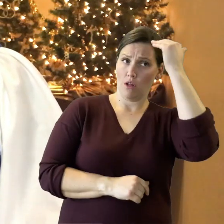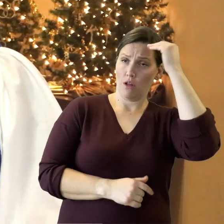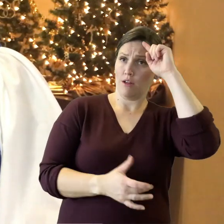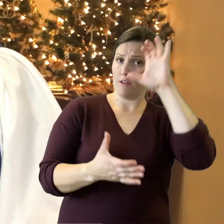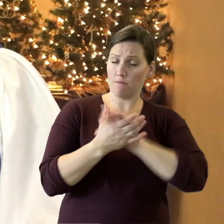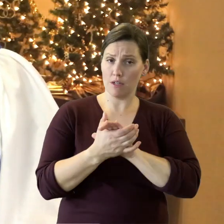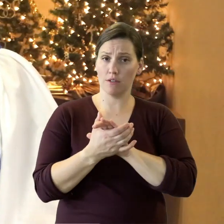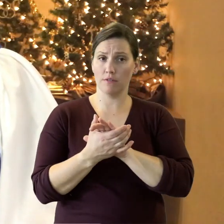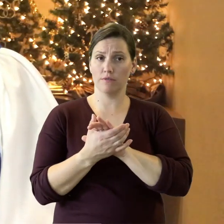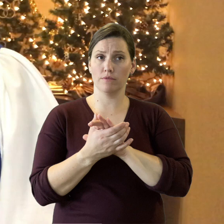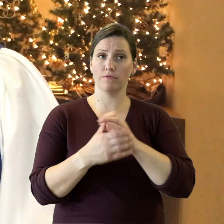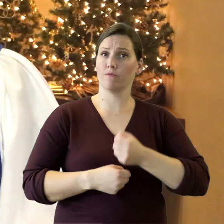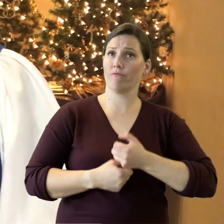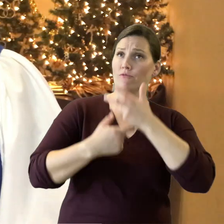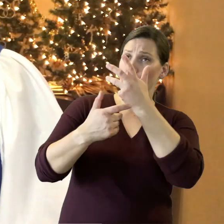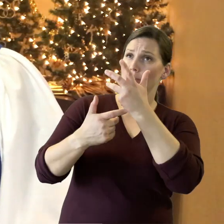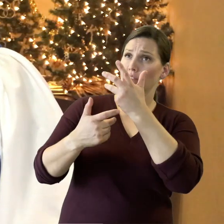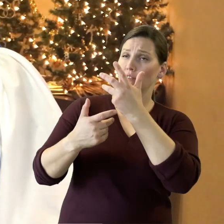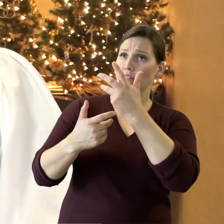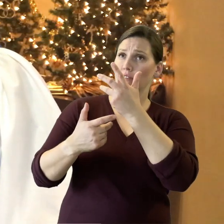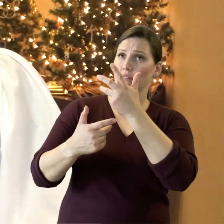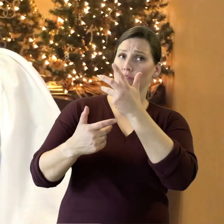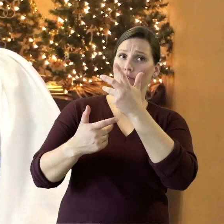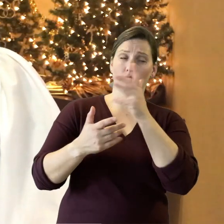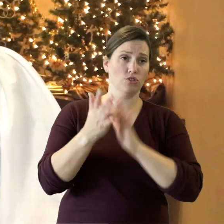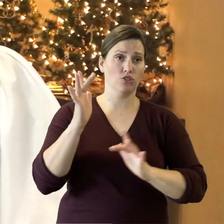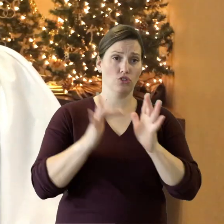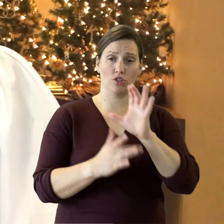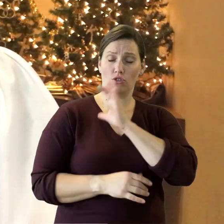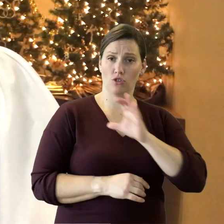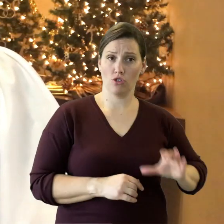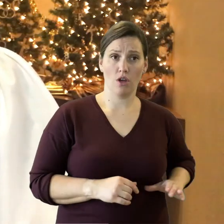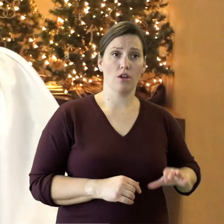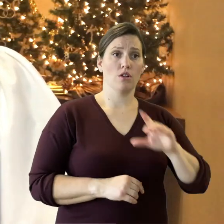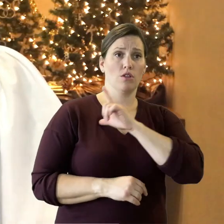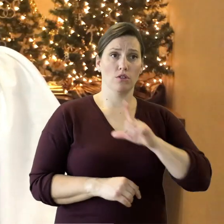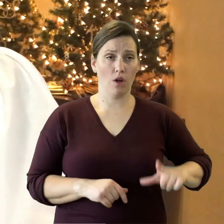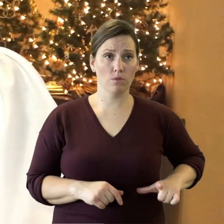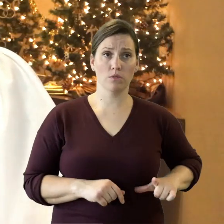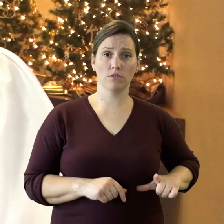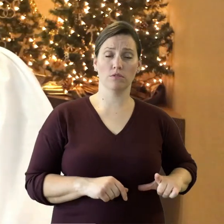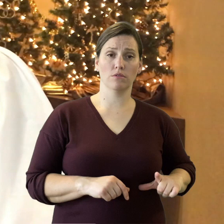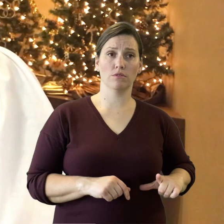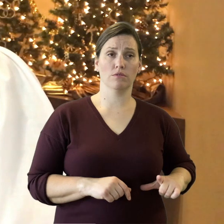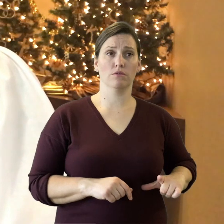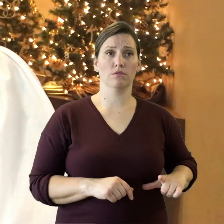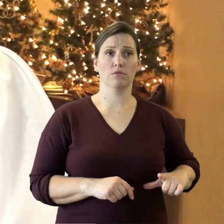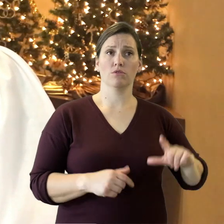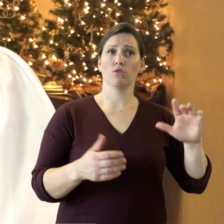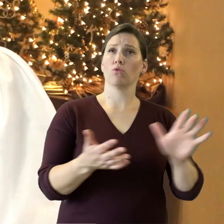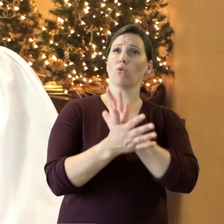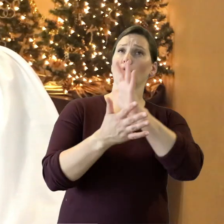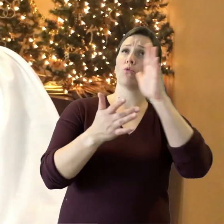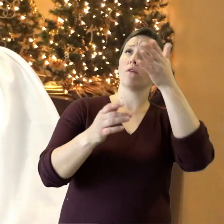knowing, believing, and confessing that Jesus Christ is Lord